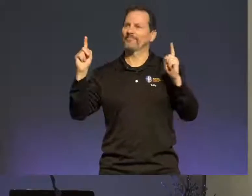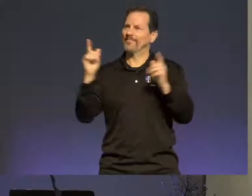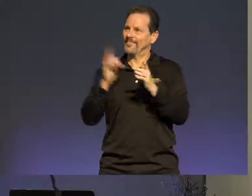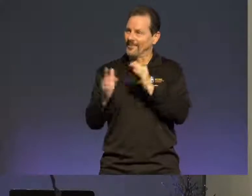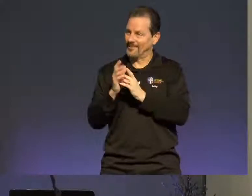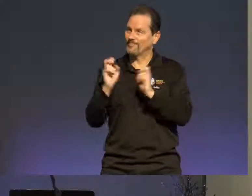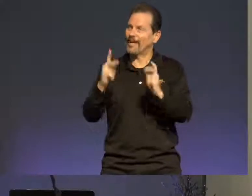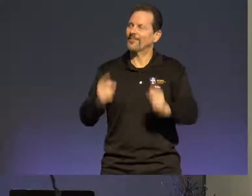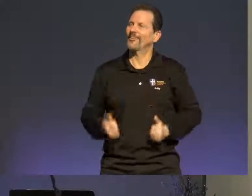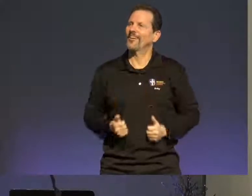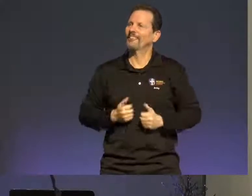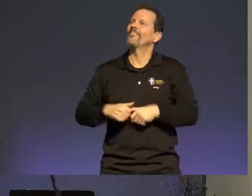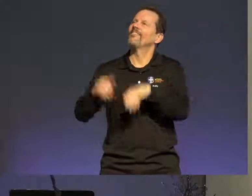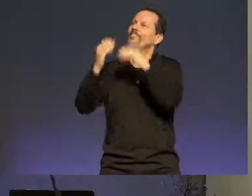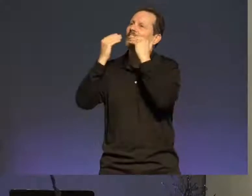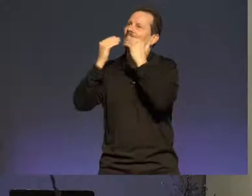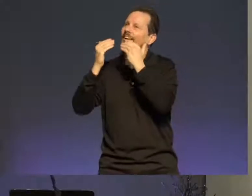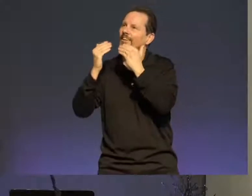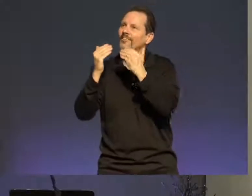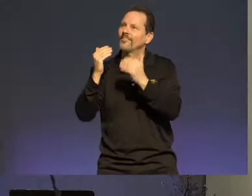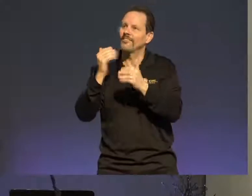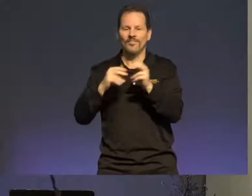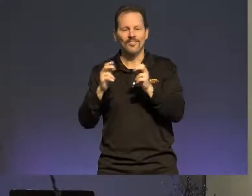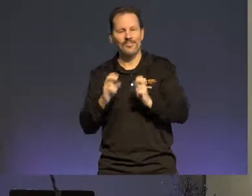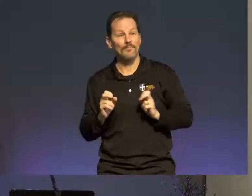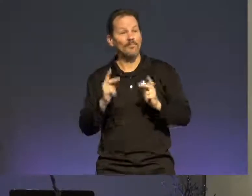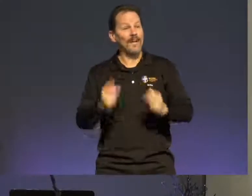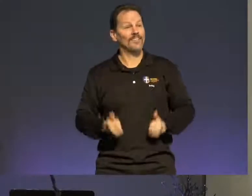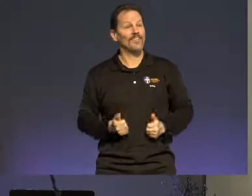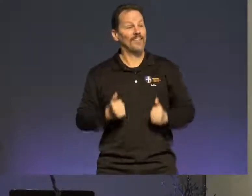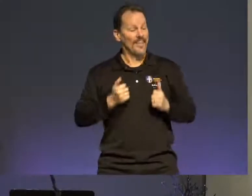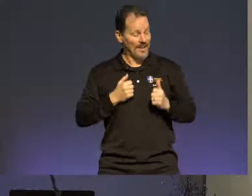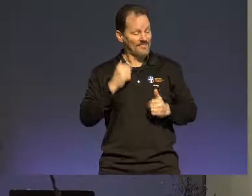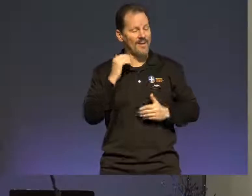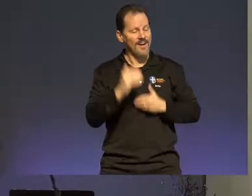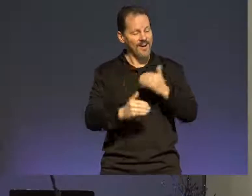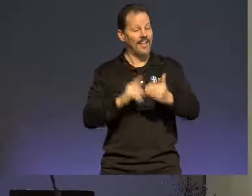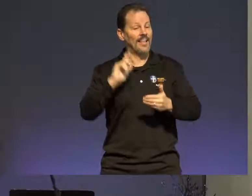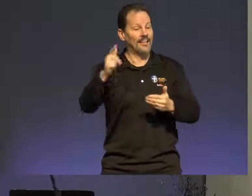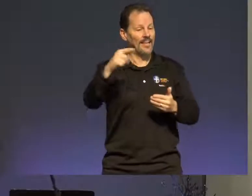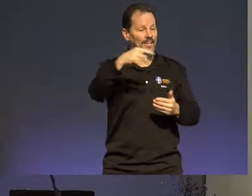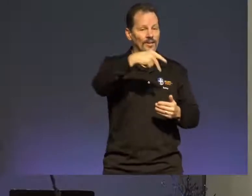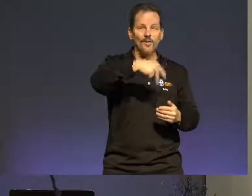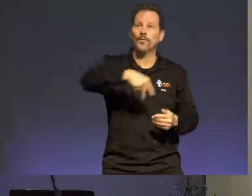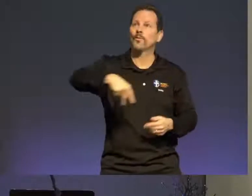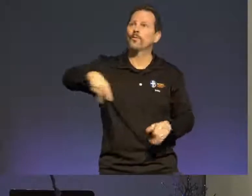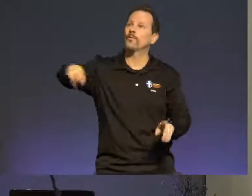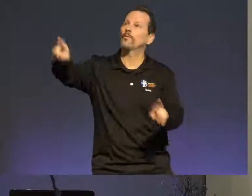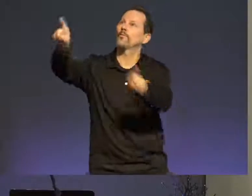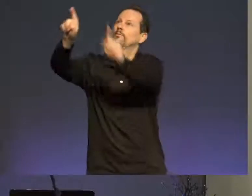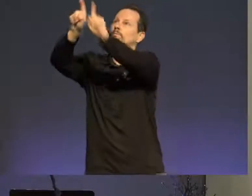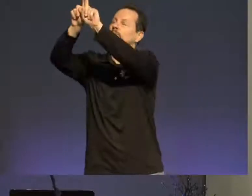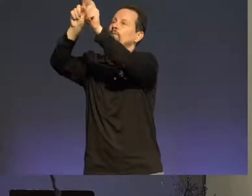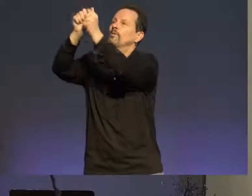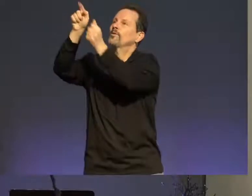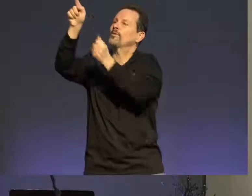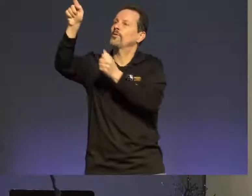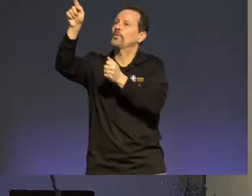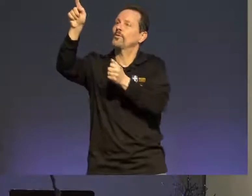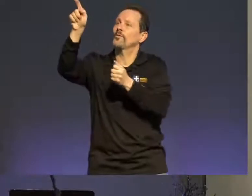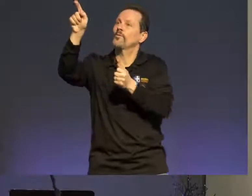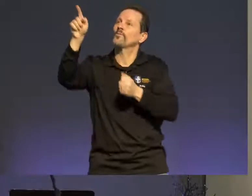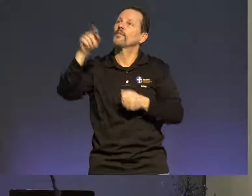Lord, we thank you that he didn't just rise and stay on the earth, but that he ascended to your right hand. And that as Paul told the church in